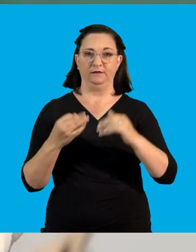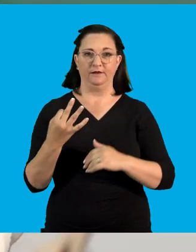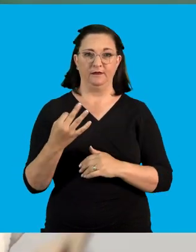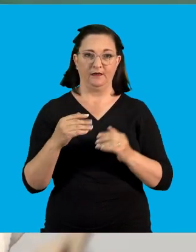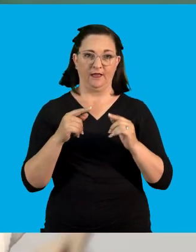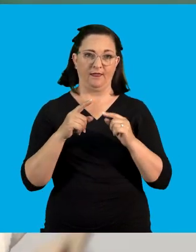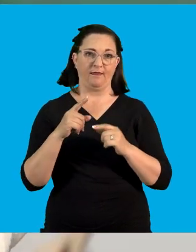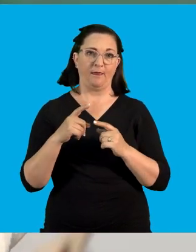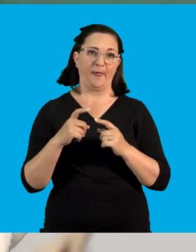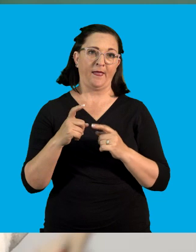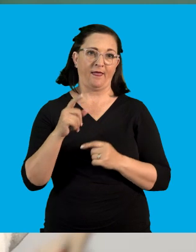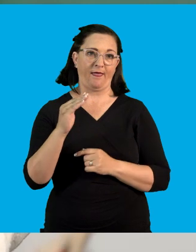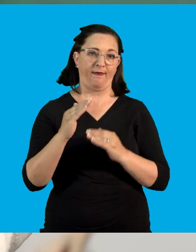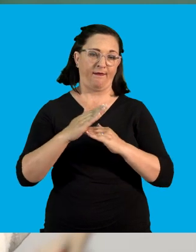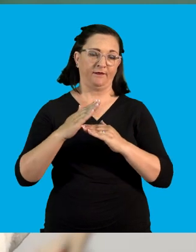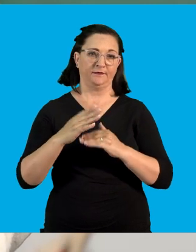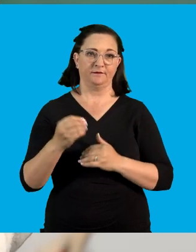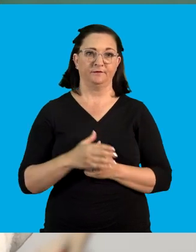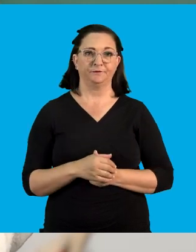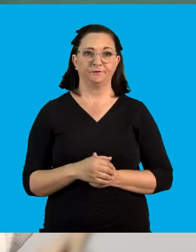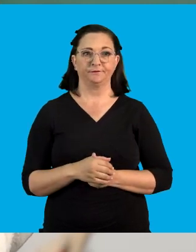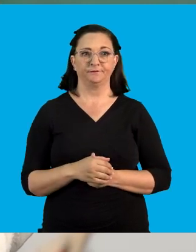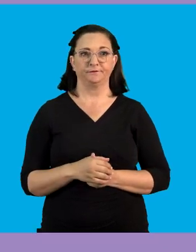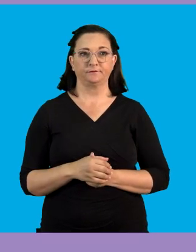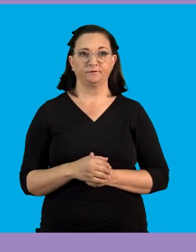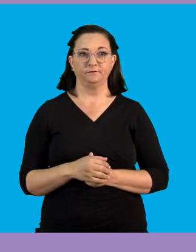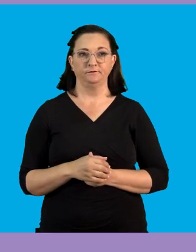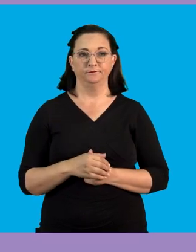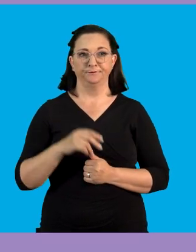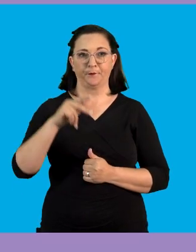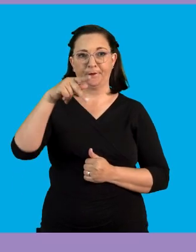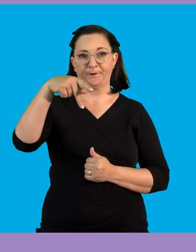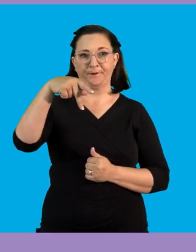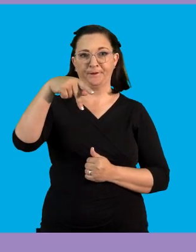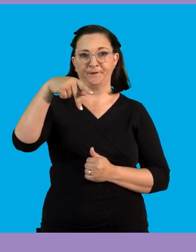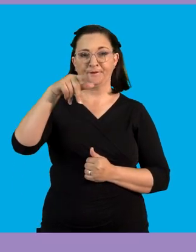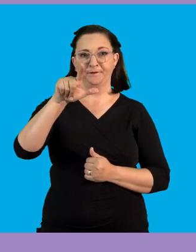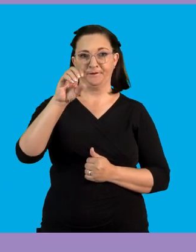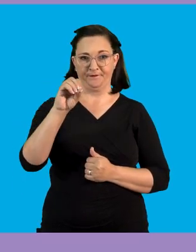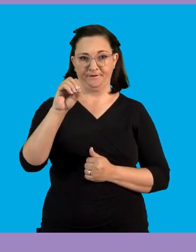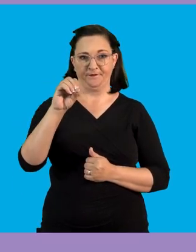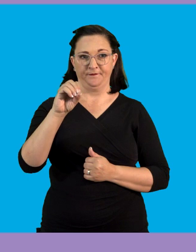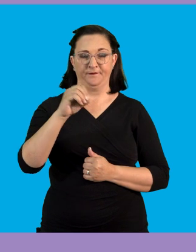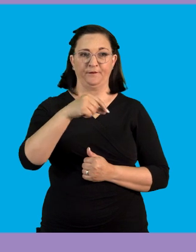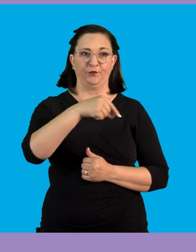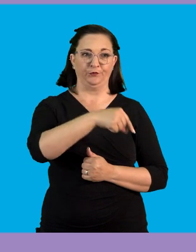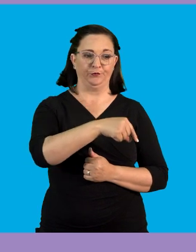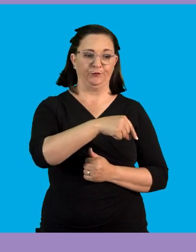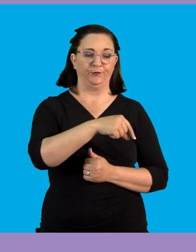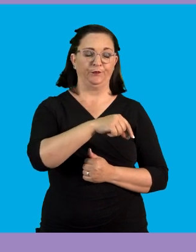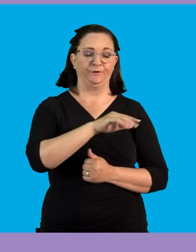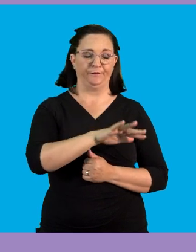mark the sizes that we got. Angle P gave us 70 degrees. Angle Q gave